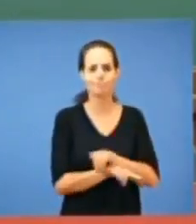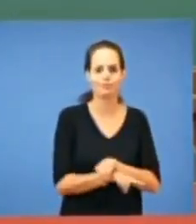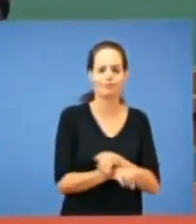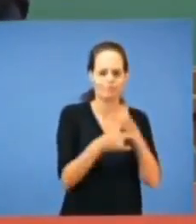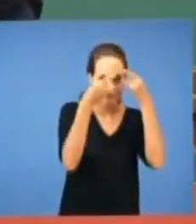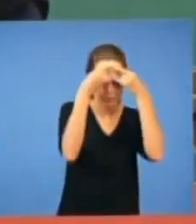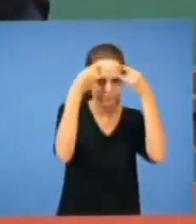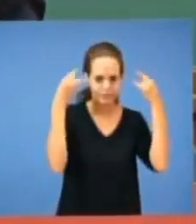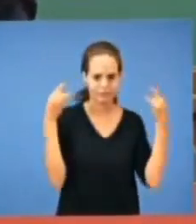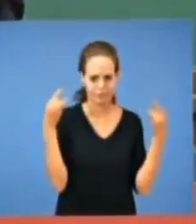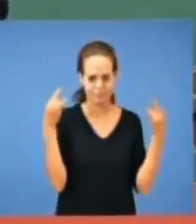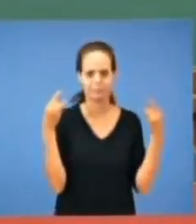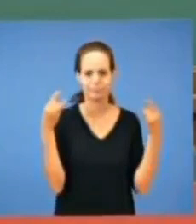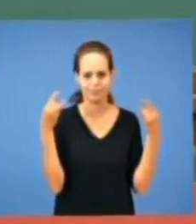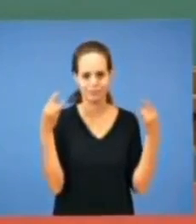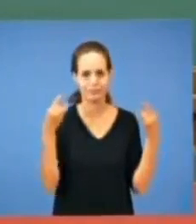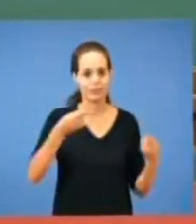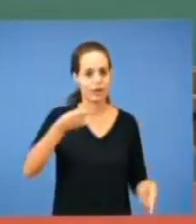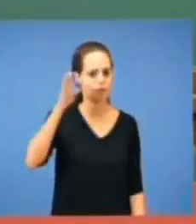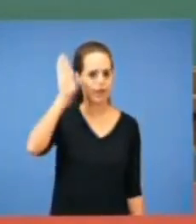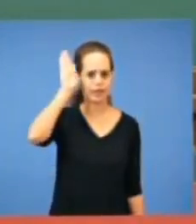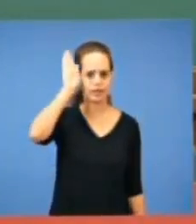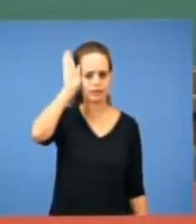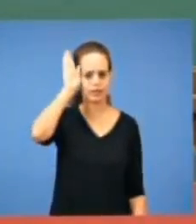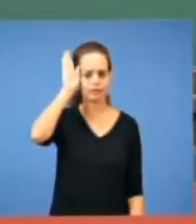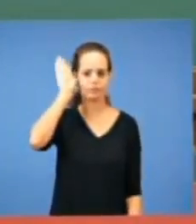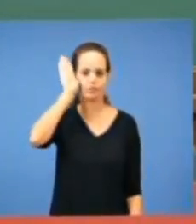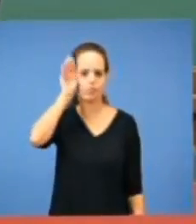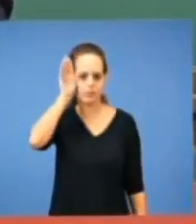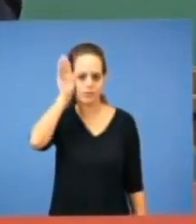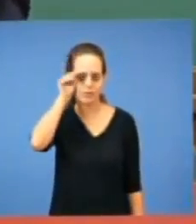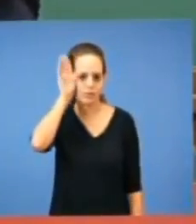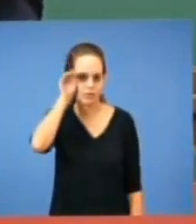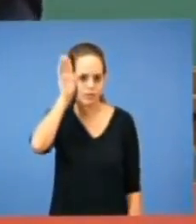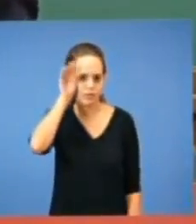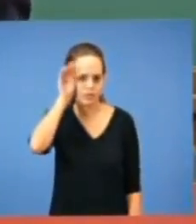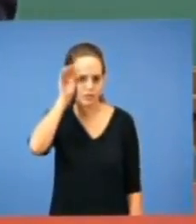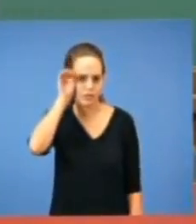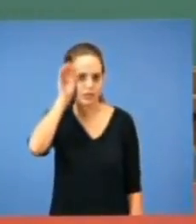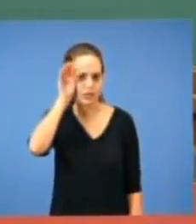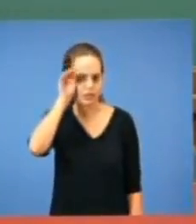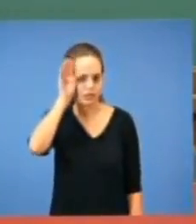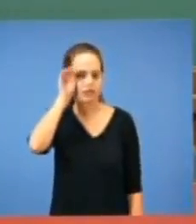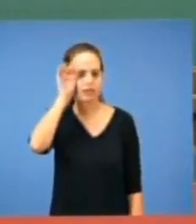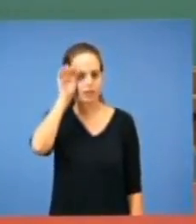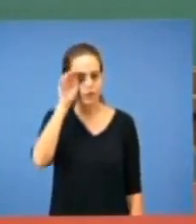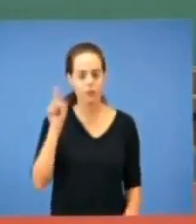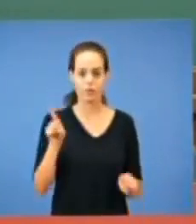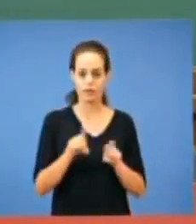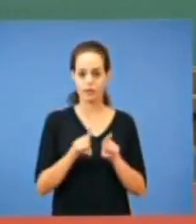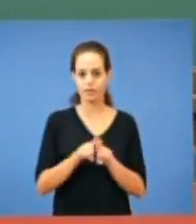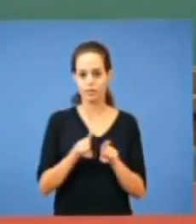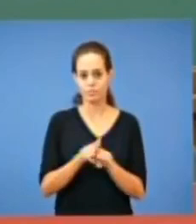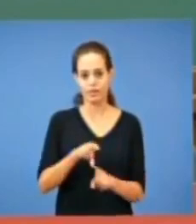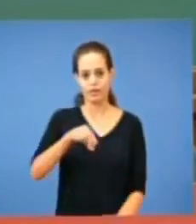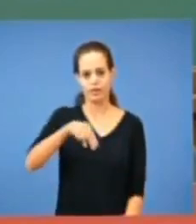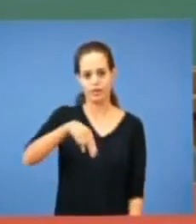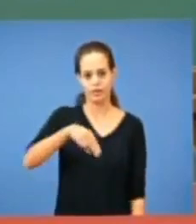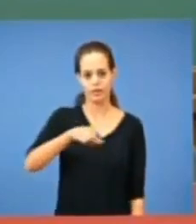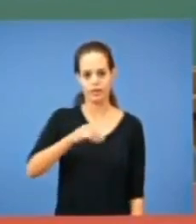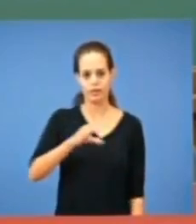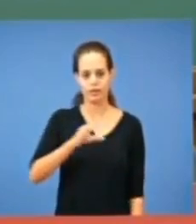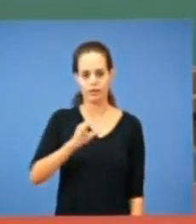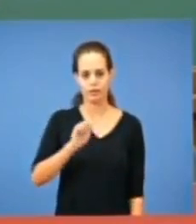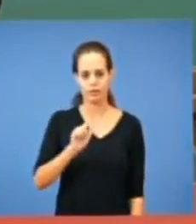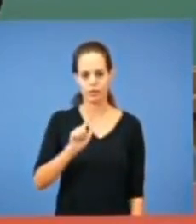So in how is it going to happen? It's through the doctrine of Balaam, which was idolatrous, and the doctrine of the